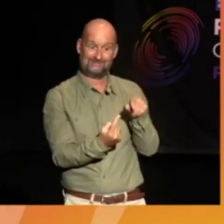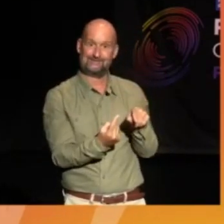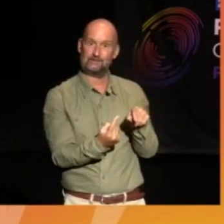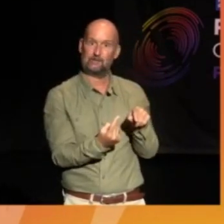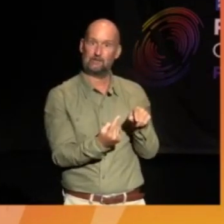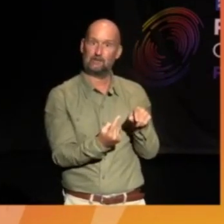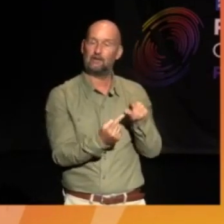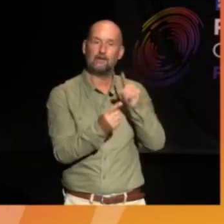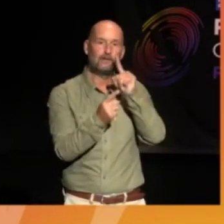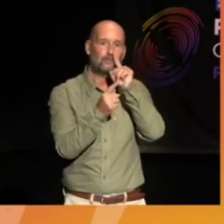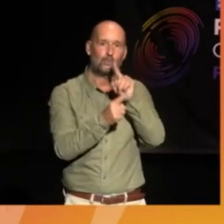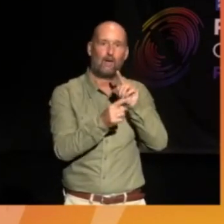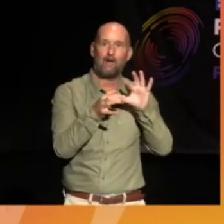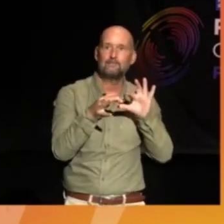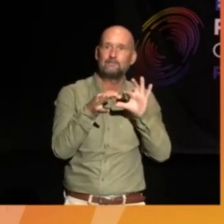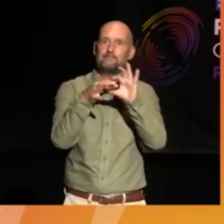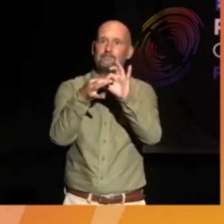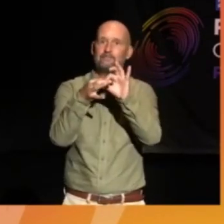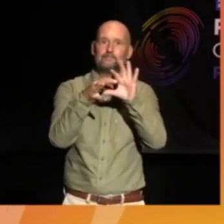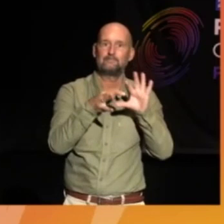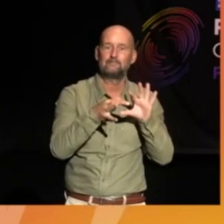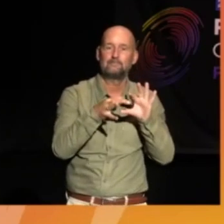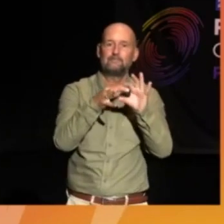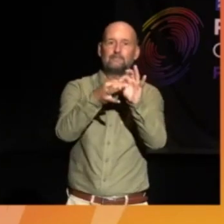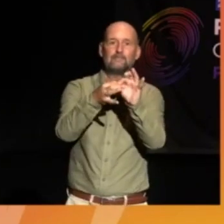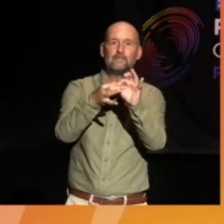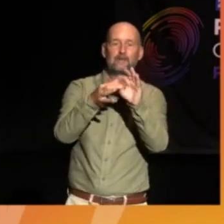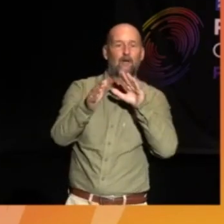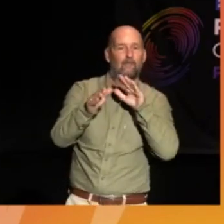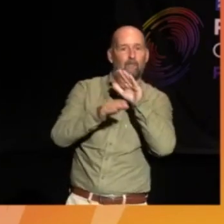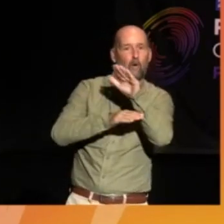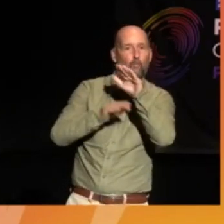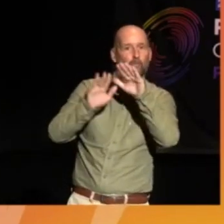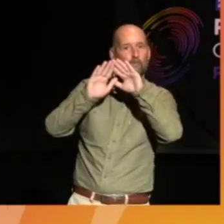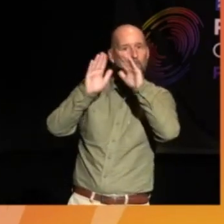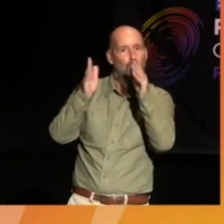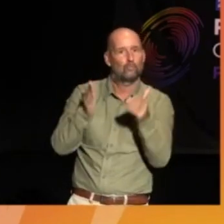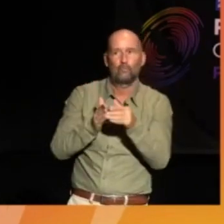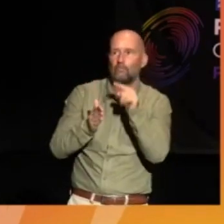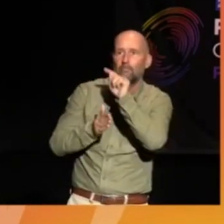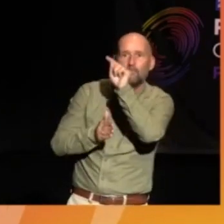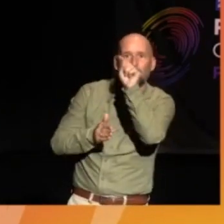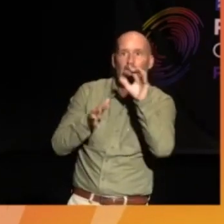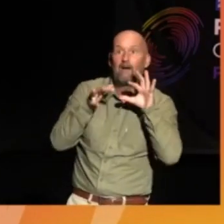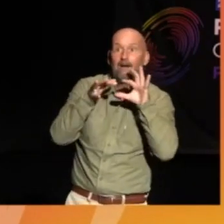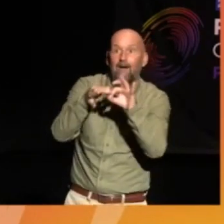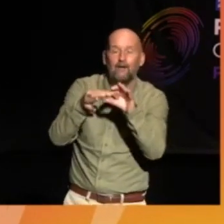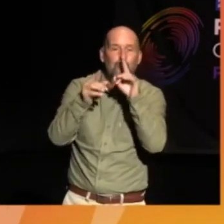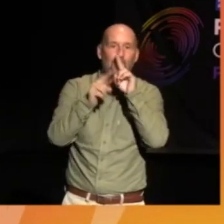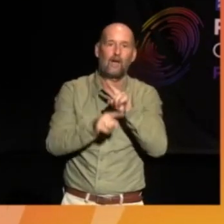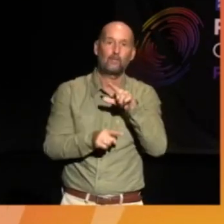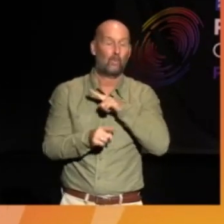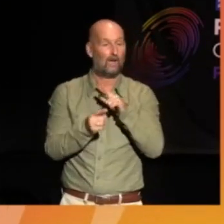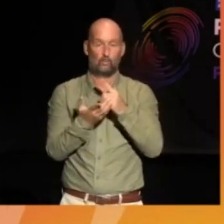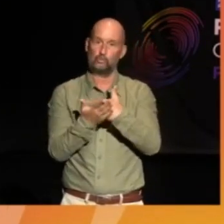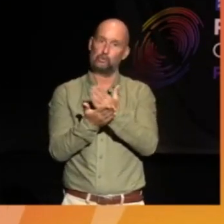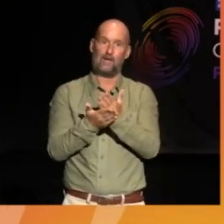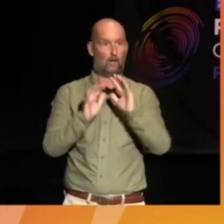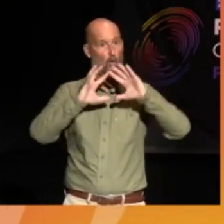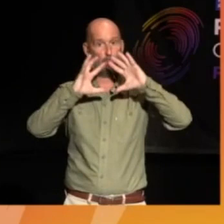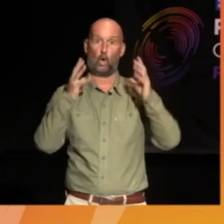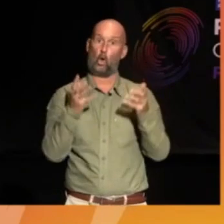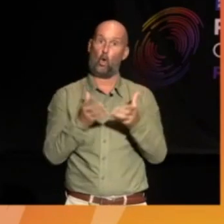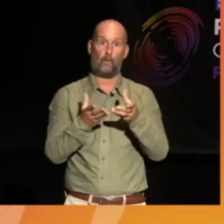the countries that don't think of themselves as having this problem, as it were. I mean, it is all our problem because we share a global economy and